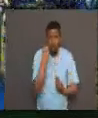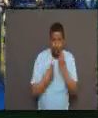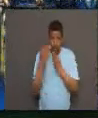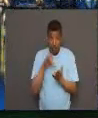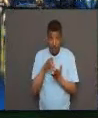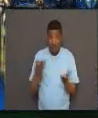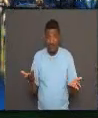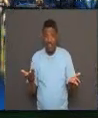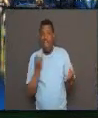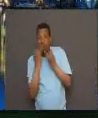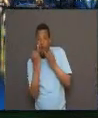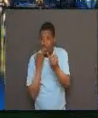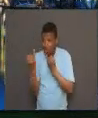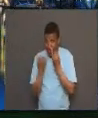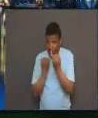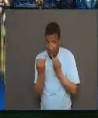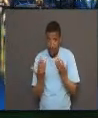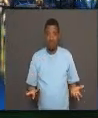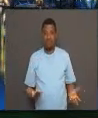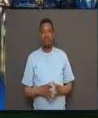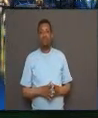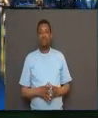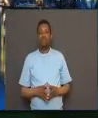sales, and information.